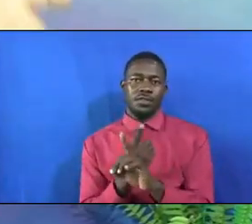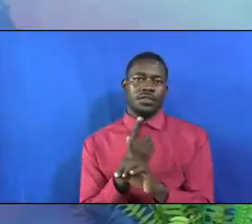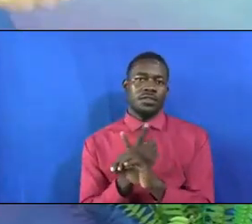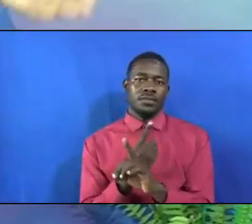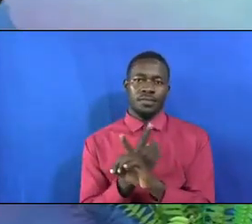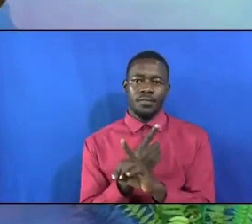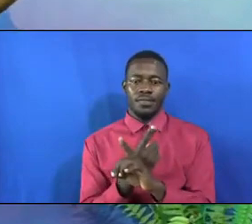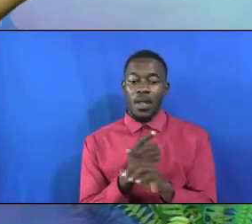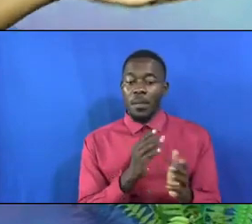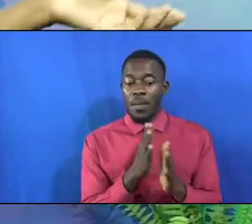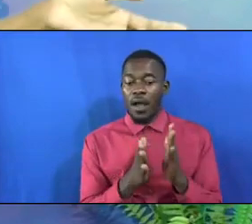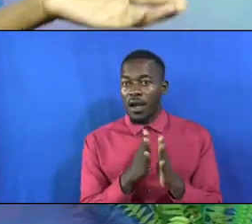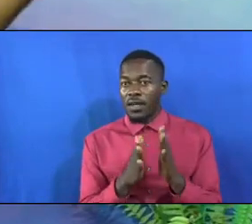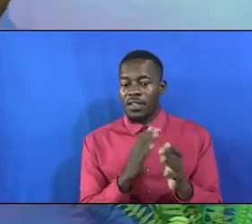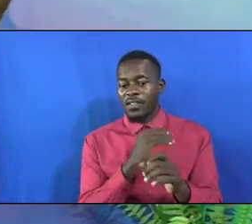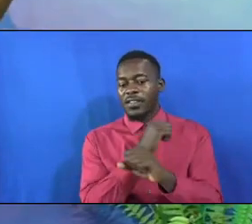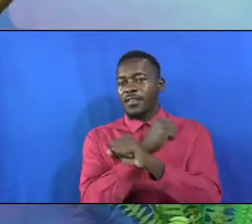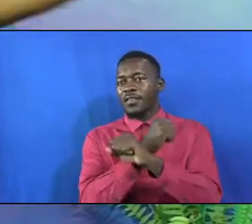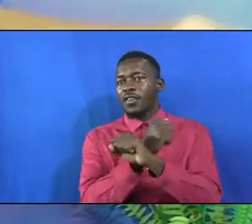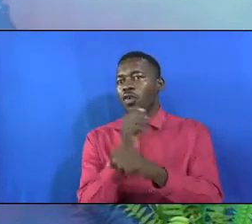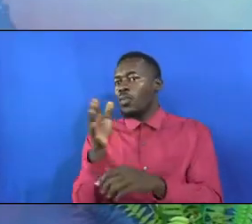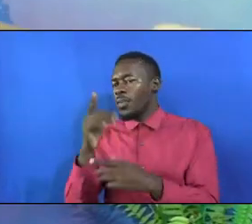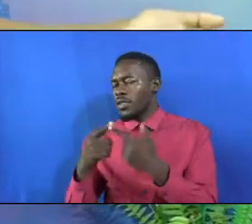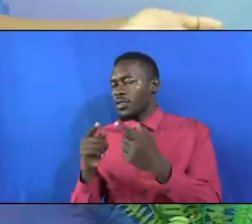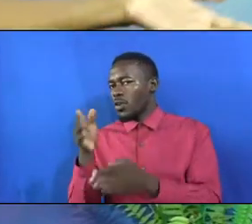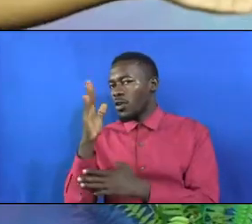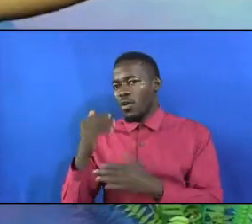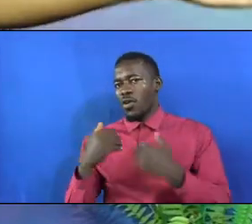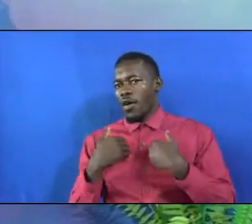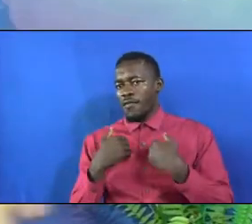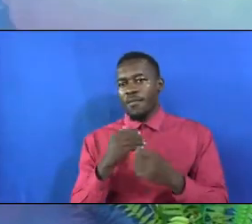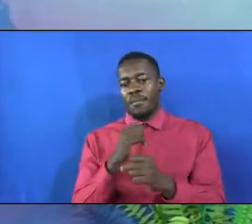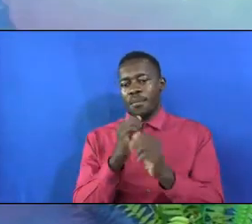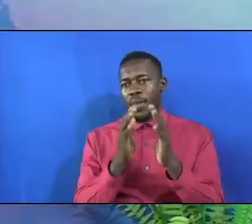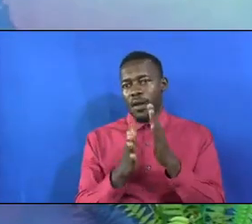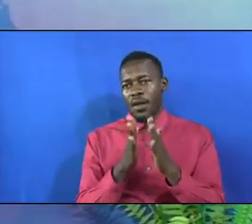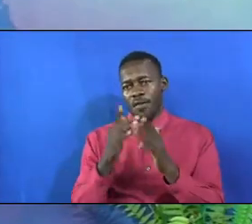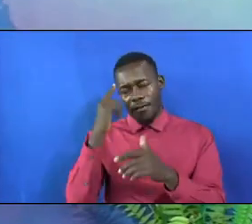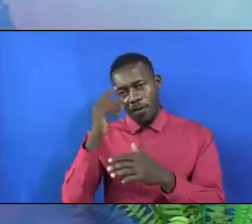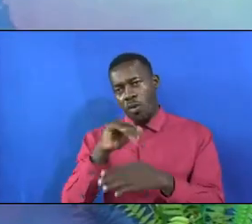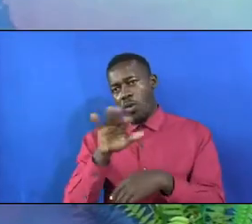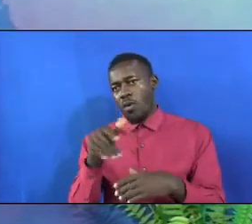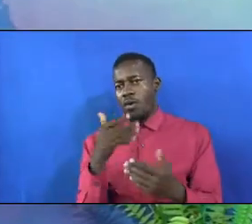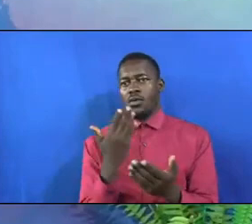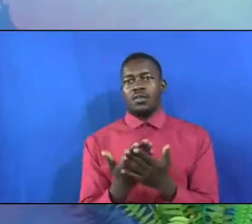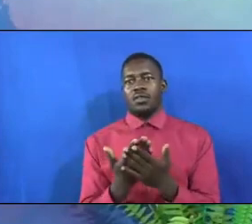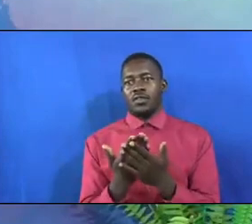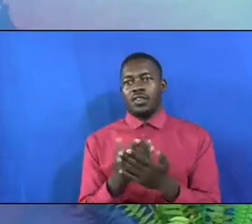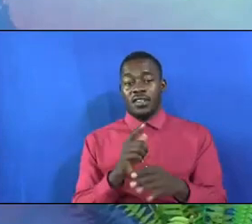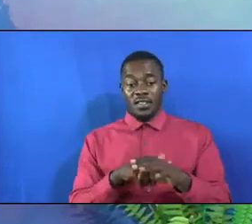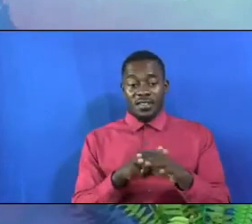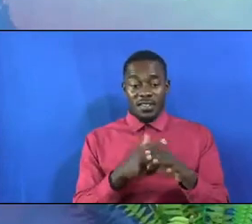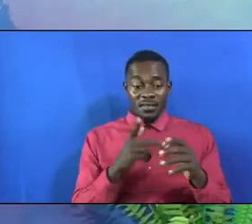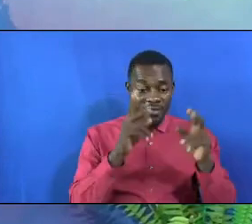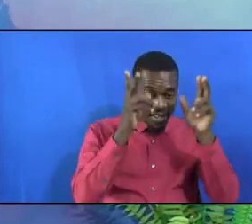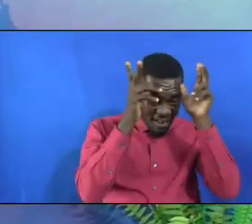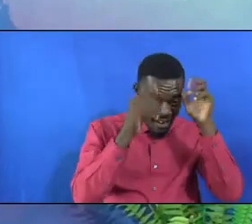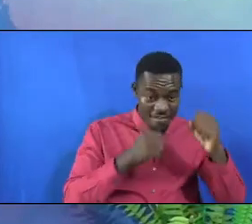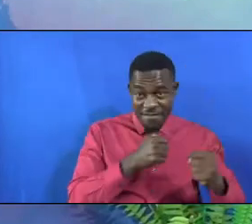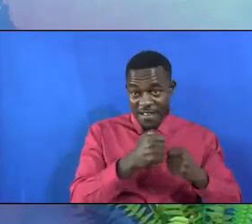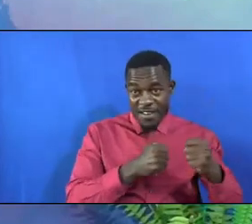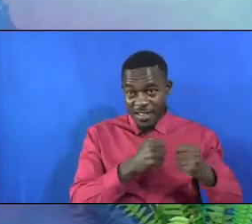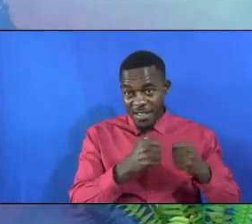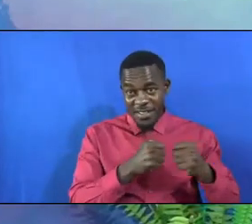the plan of saving them from the Egypt, he would have defeated it. But you know what? God is